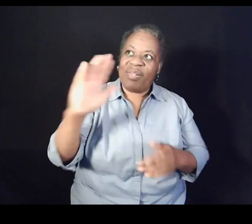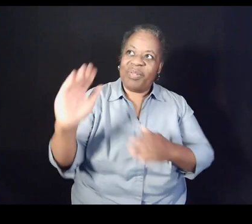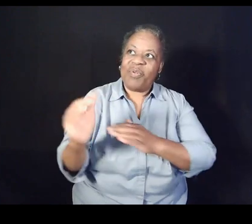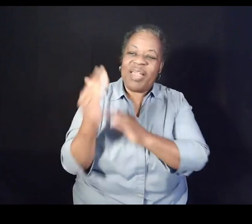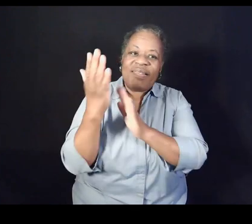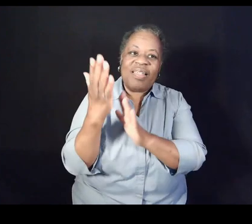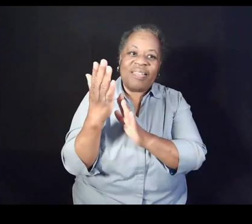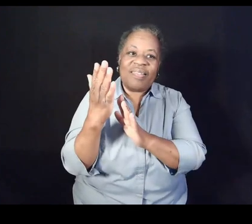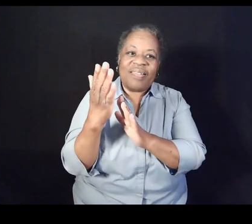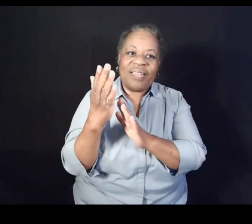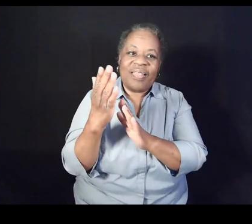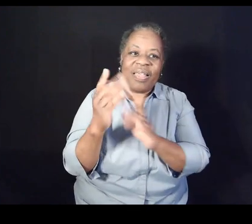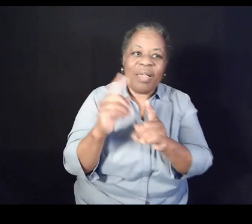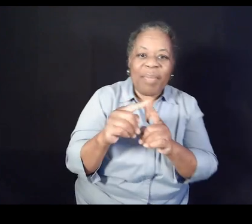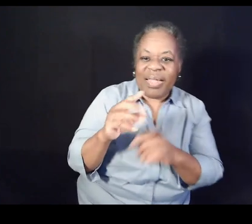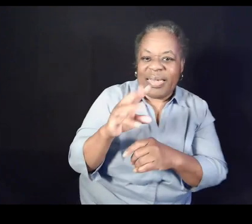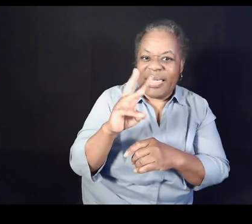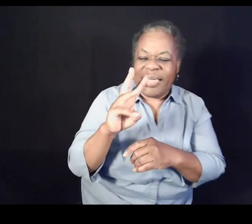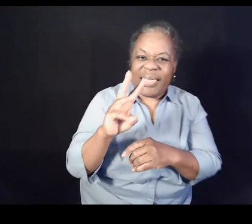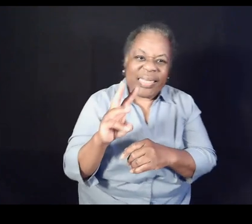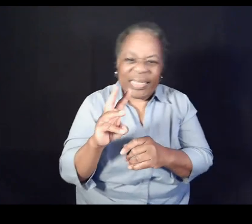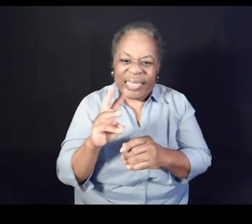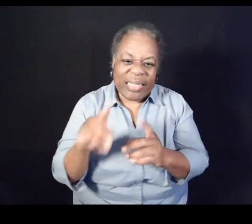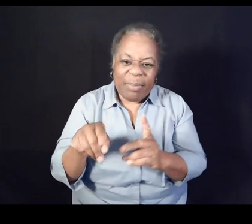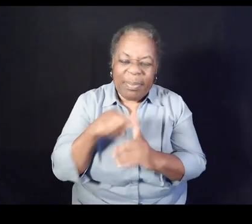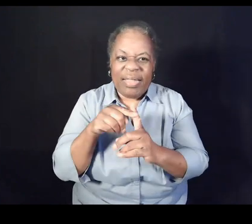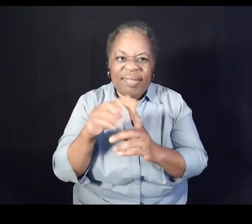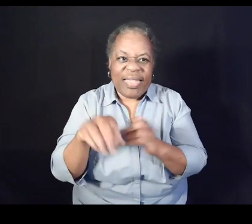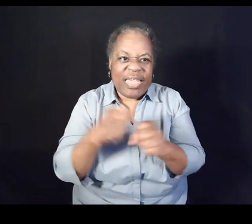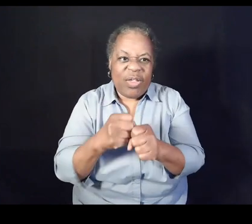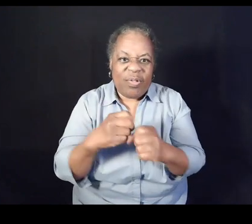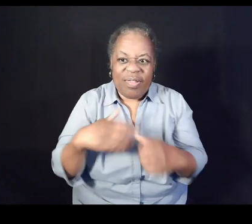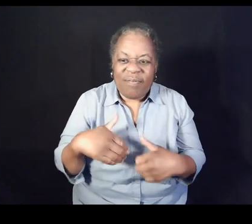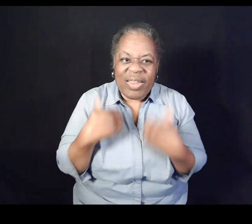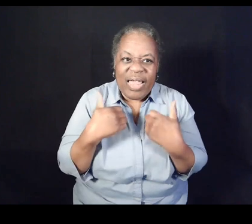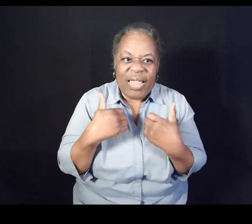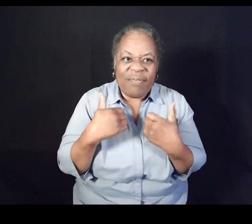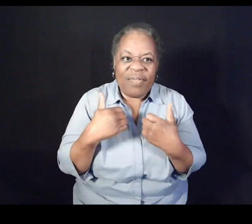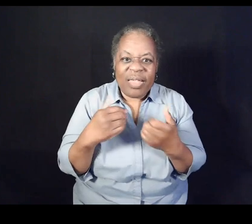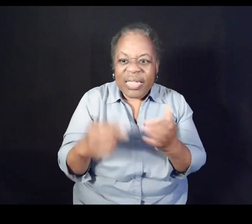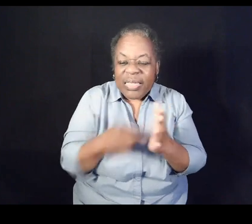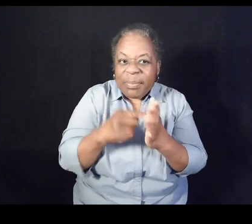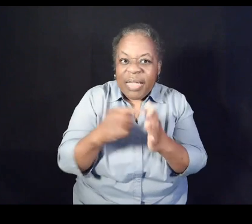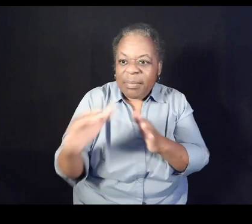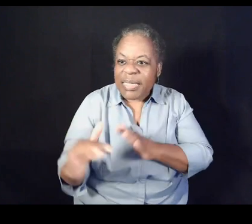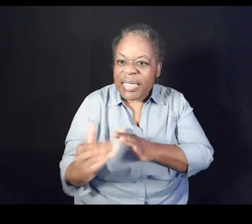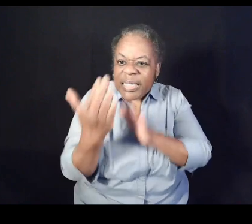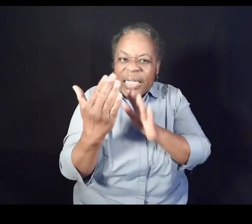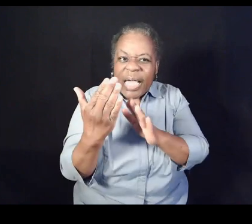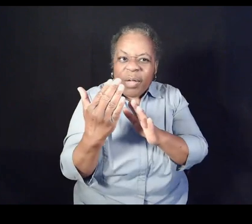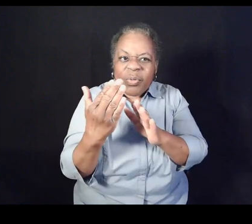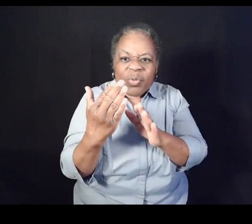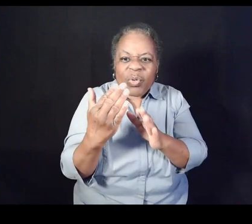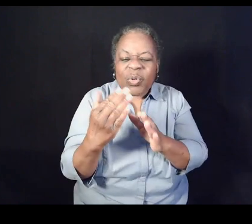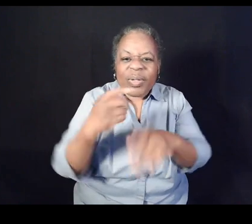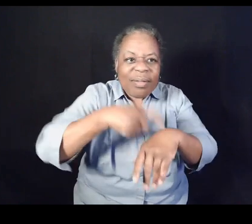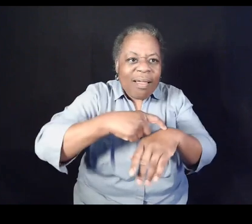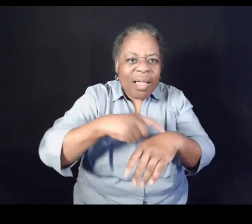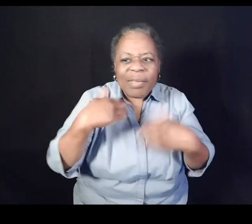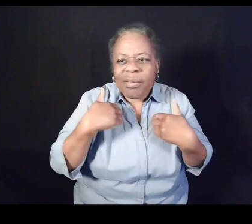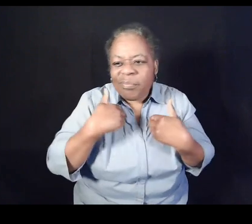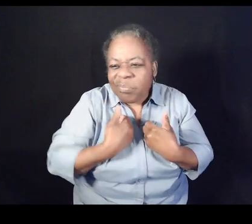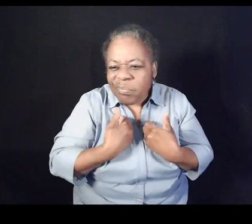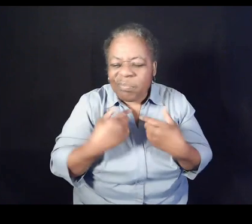But you don't make it through 60-some years of life and faith without encountering seasons of tedium and